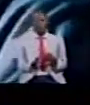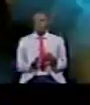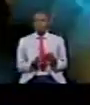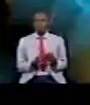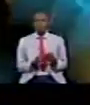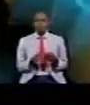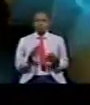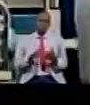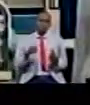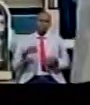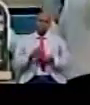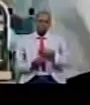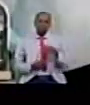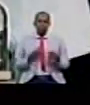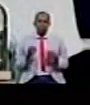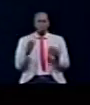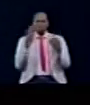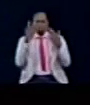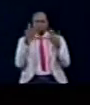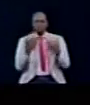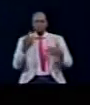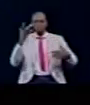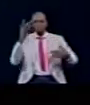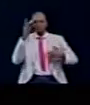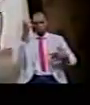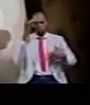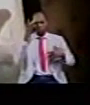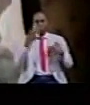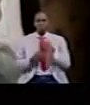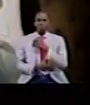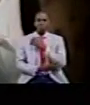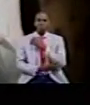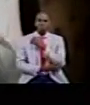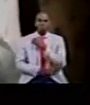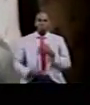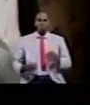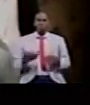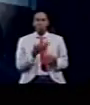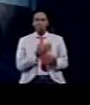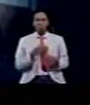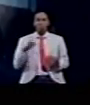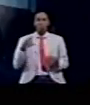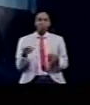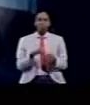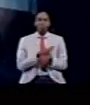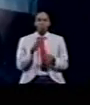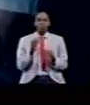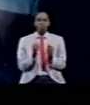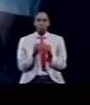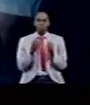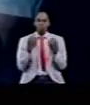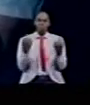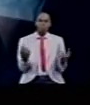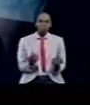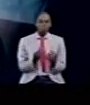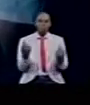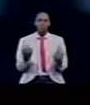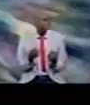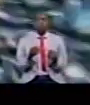Father, lift up my wife before you, I pray. Complain and for how you have been helping